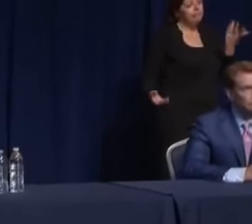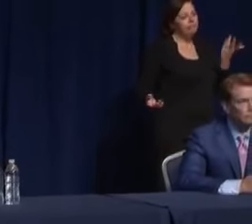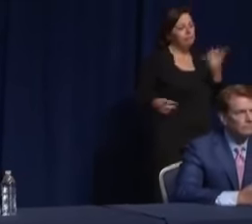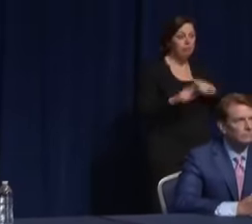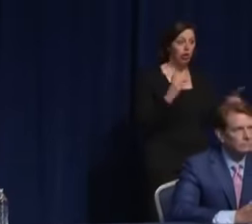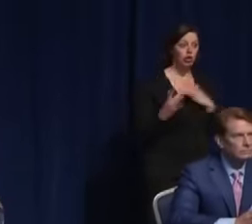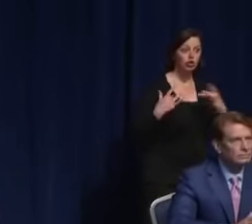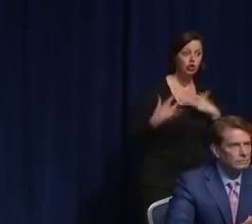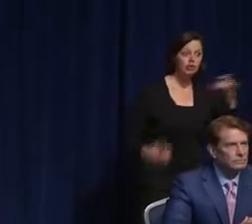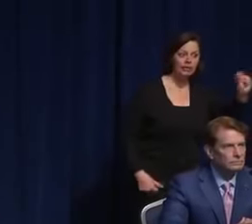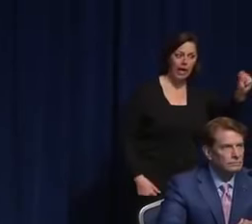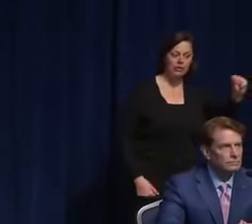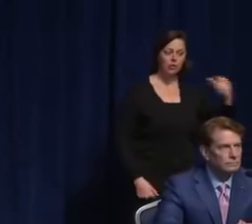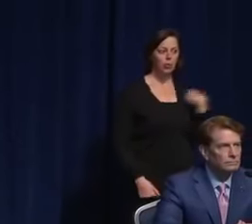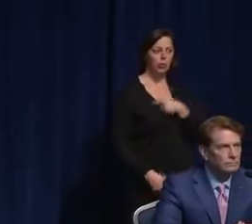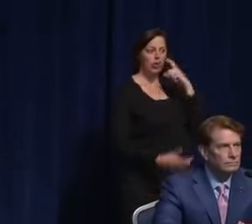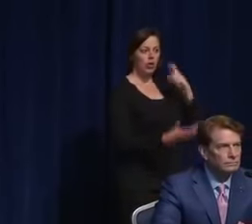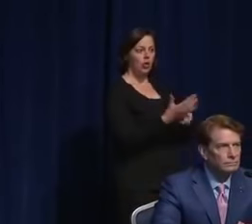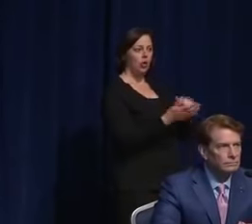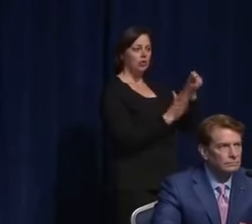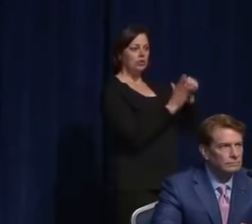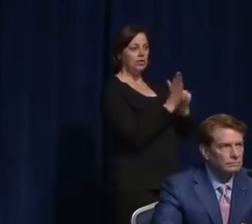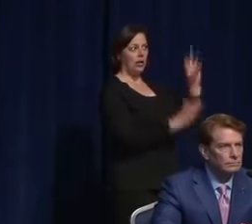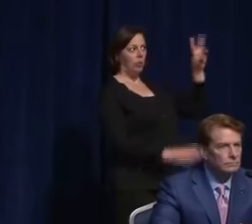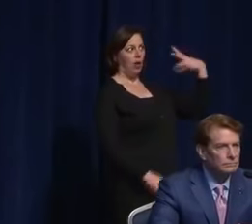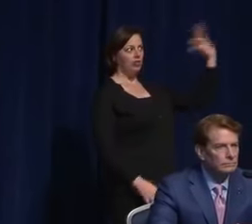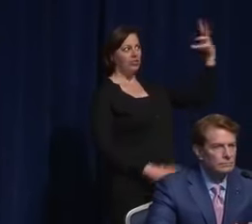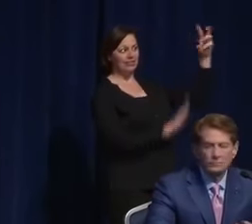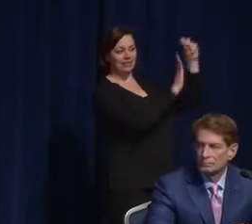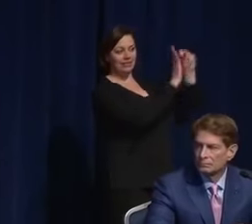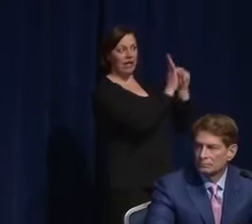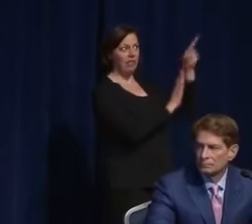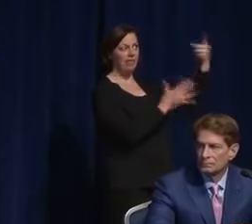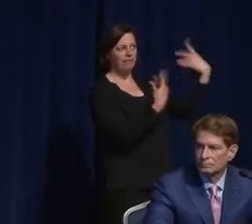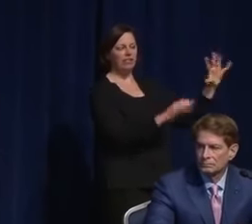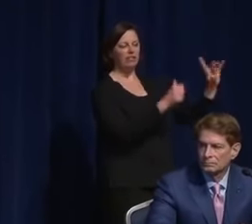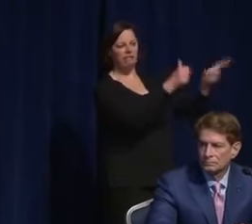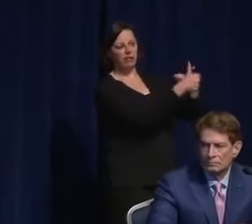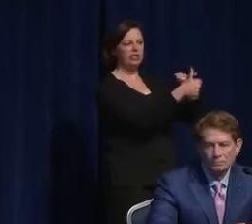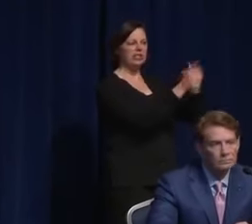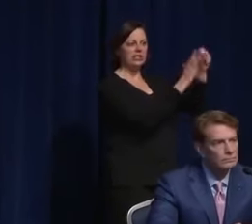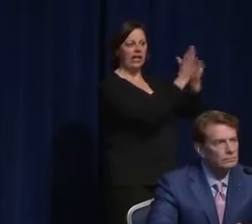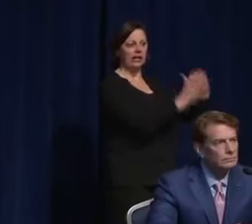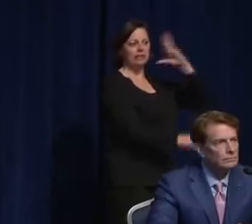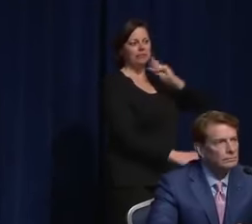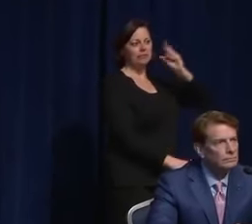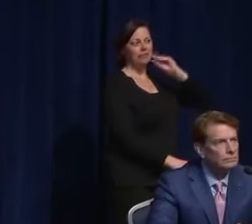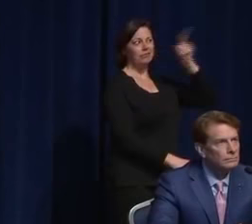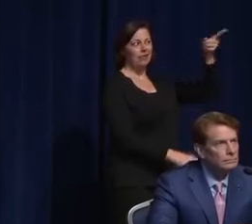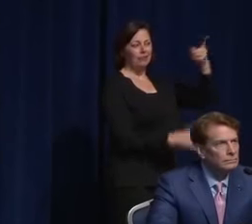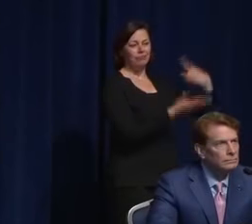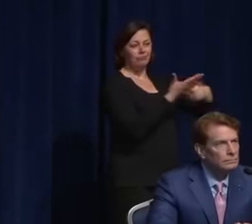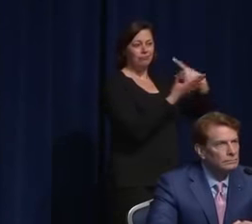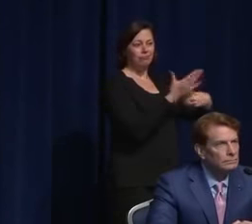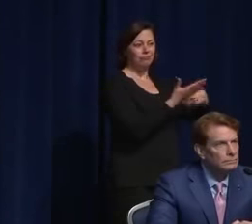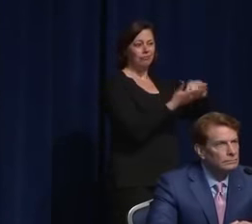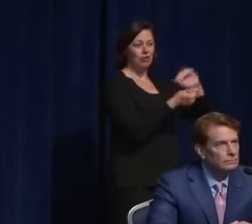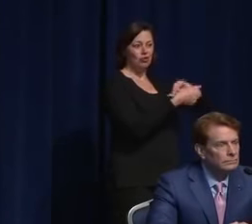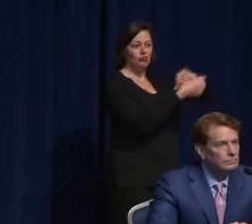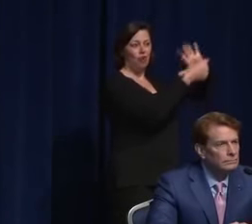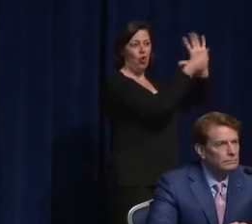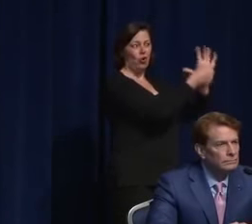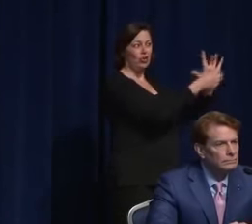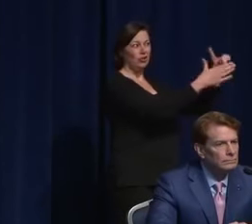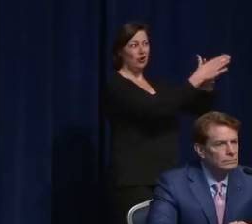in the state of Washington, which went through this before any of us, again, we've been talking about Corona since January. I established